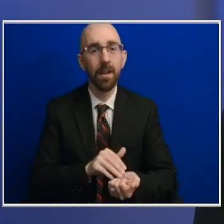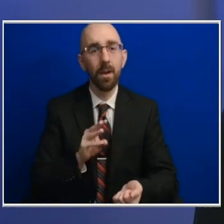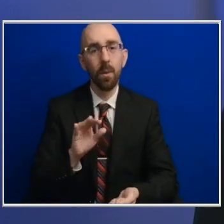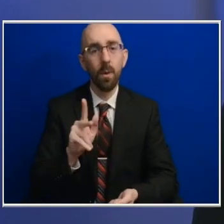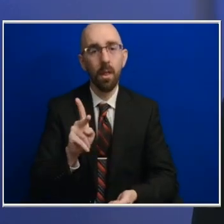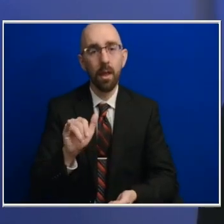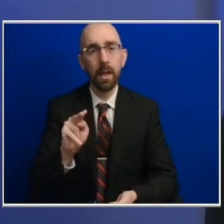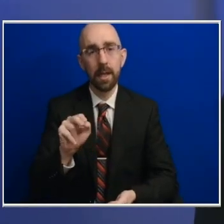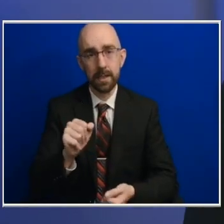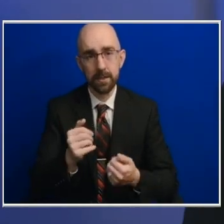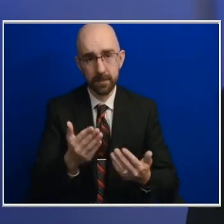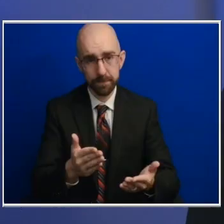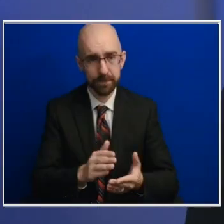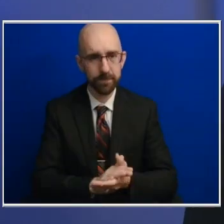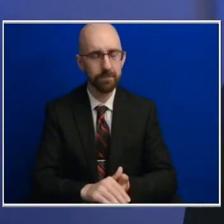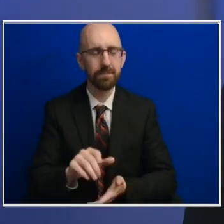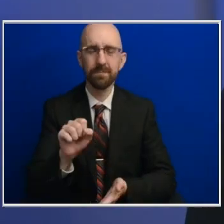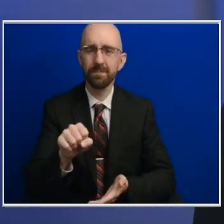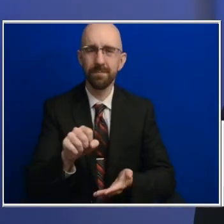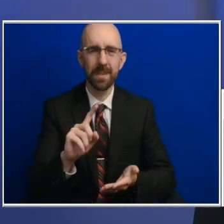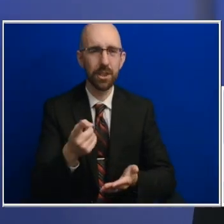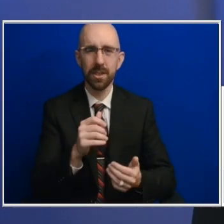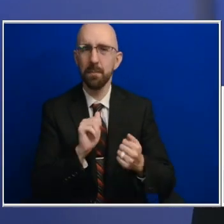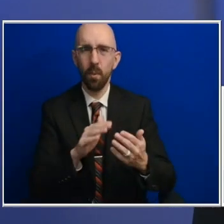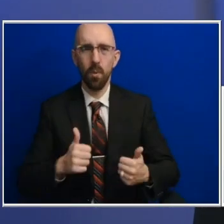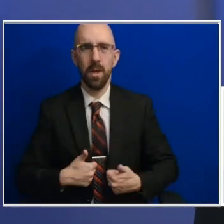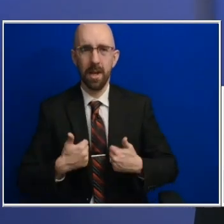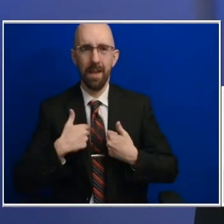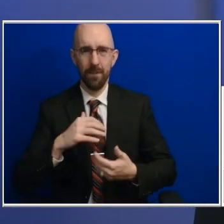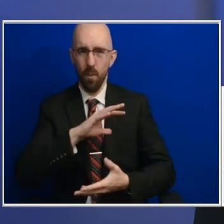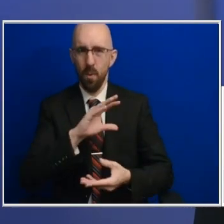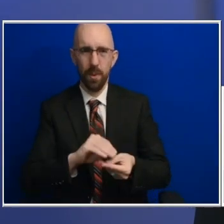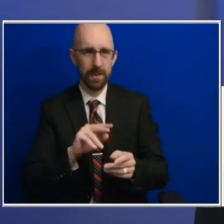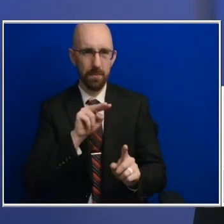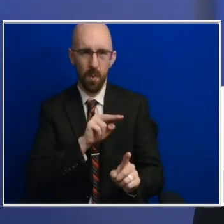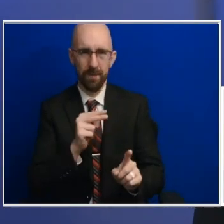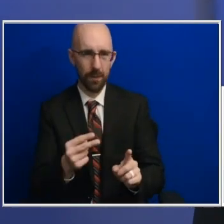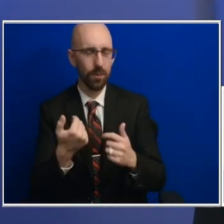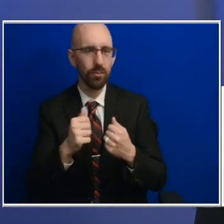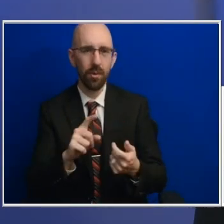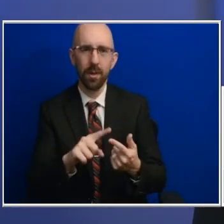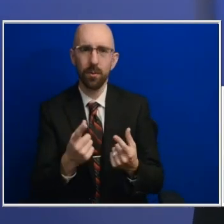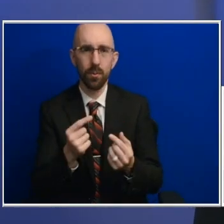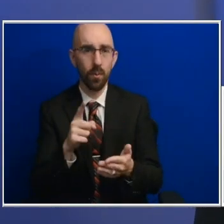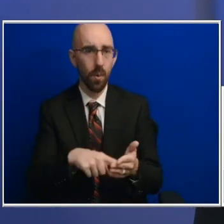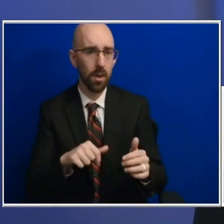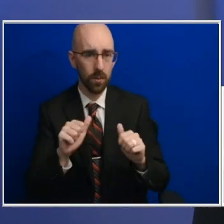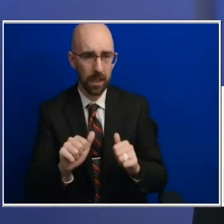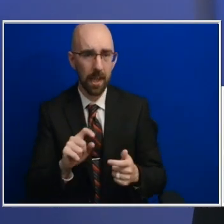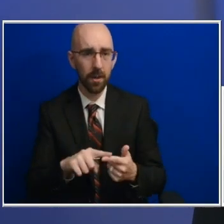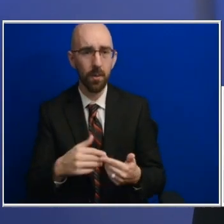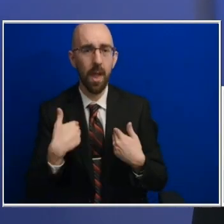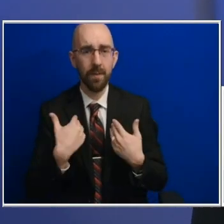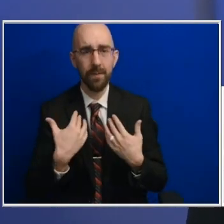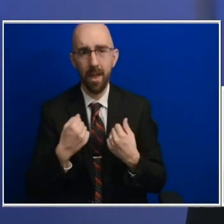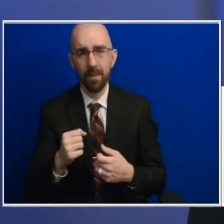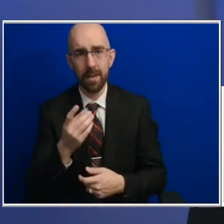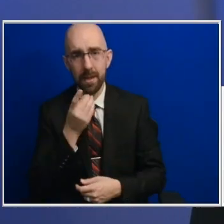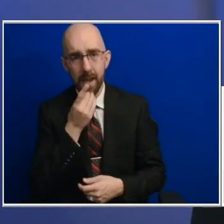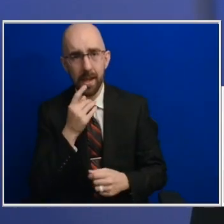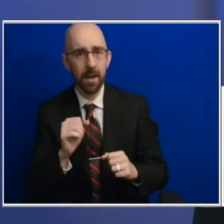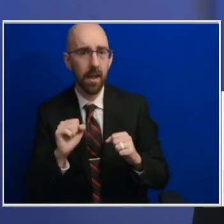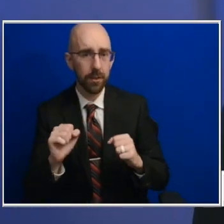Yeah, just approach life from a holistic point of view. Try to do what you can to have a healthy diet, exercise,